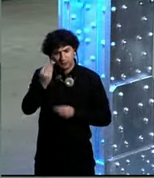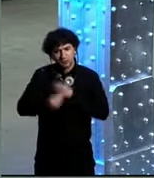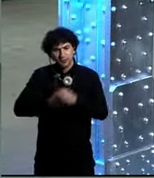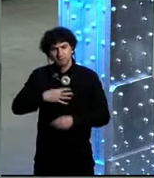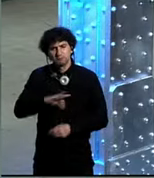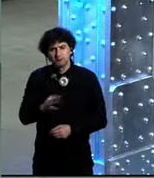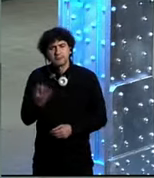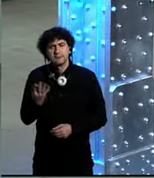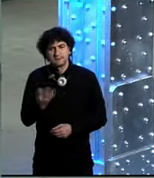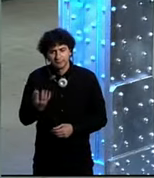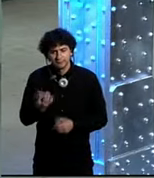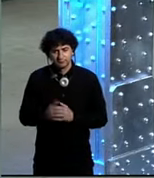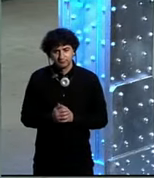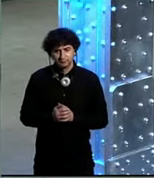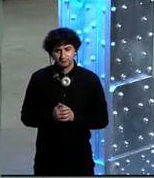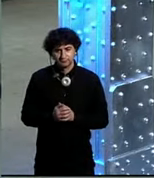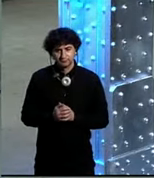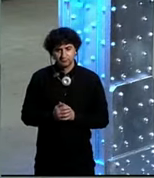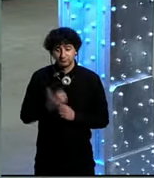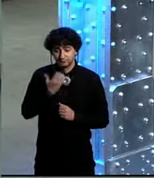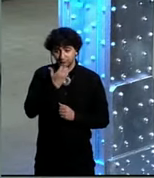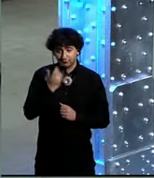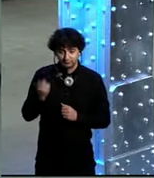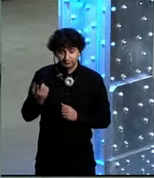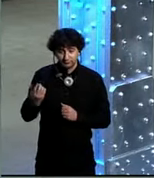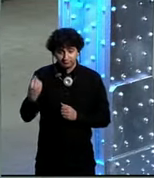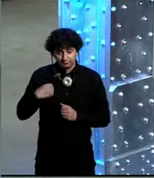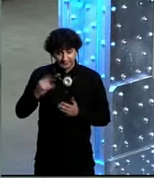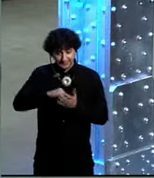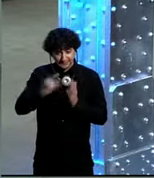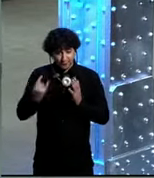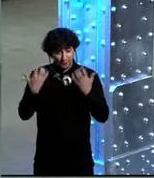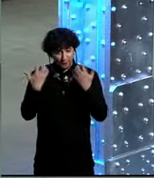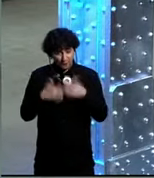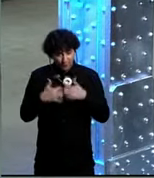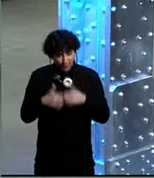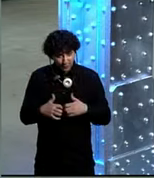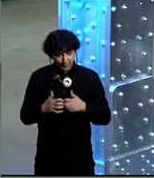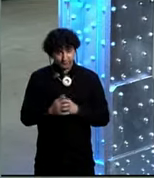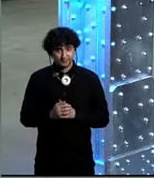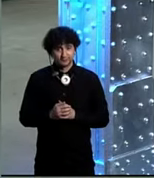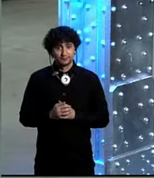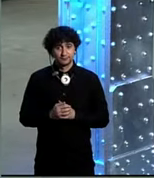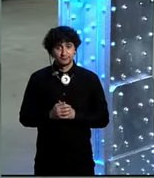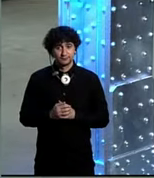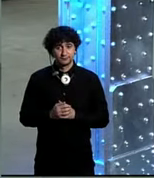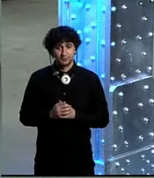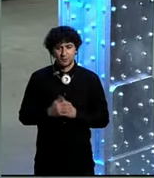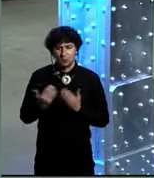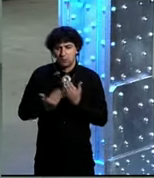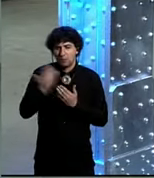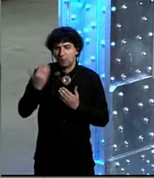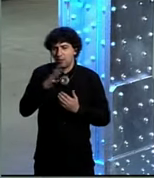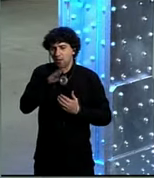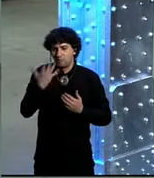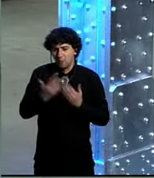Diaries, her older sister is working at a fashion company and runs a fashion Tumblr and has a fashion Twitter account, etc. And all the clothes